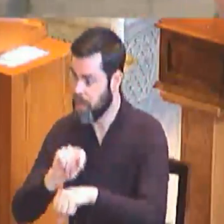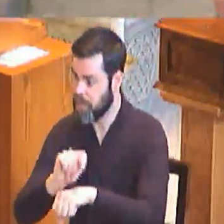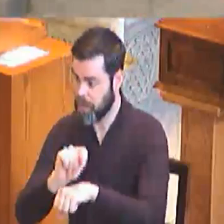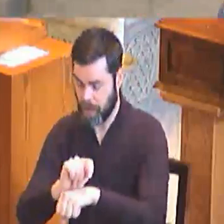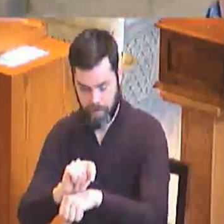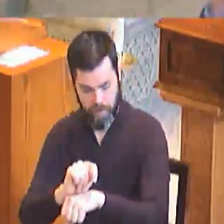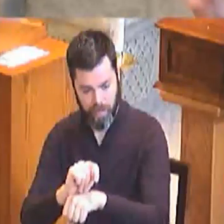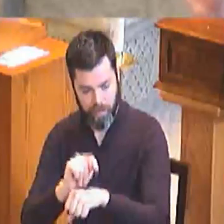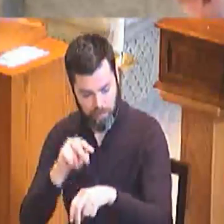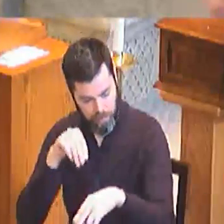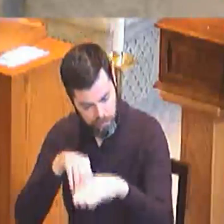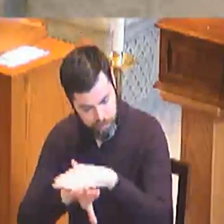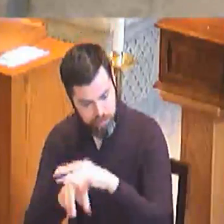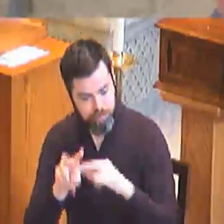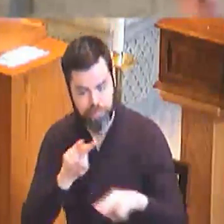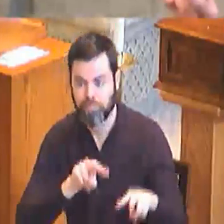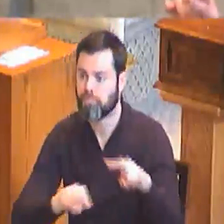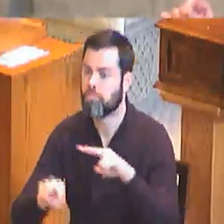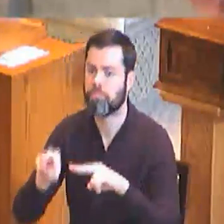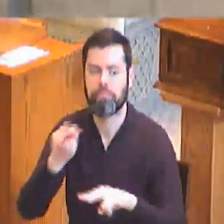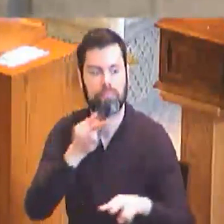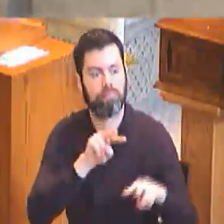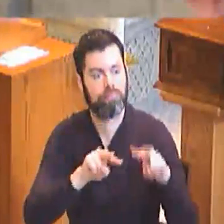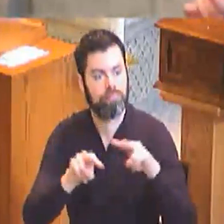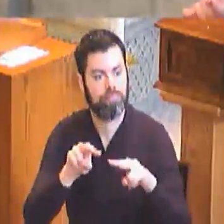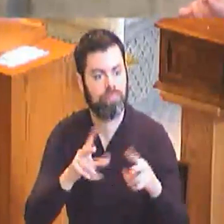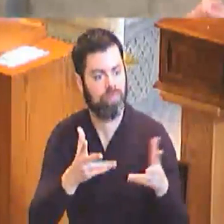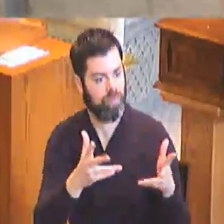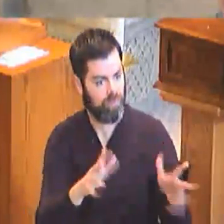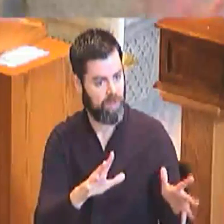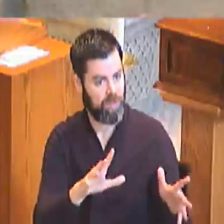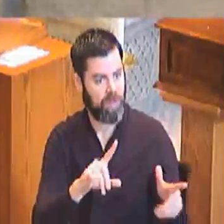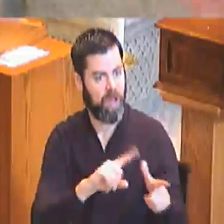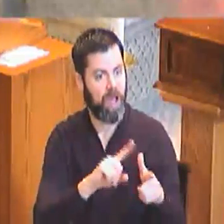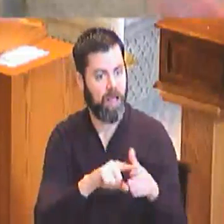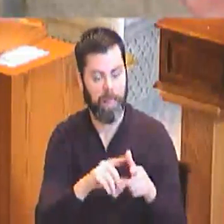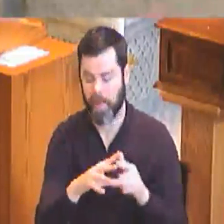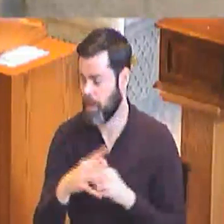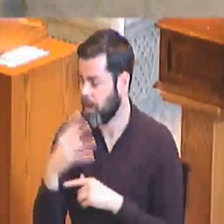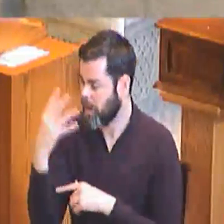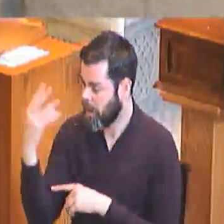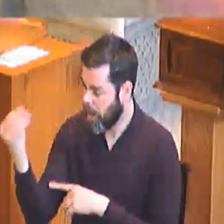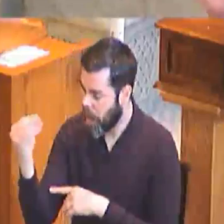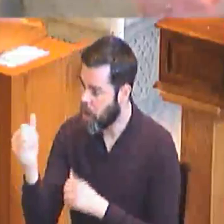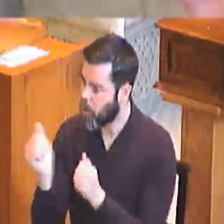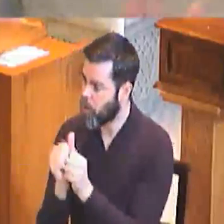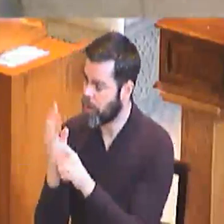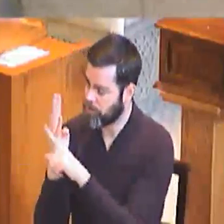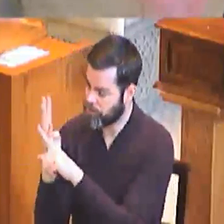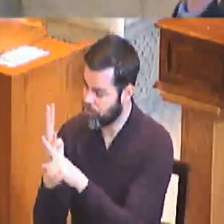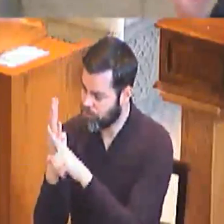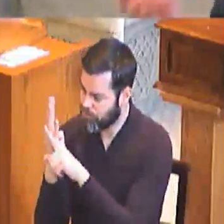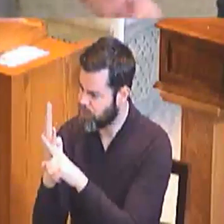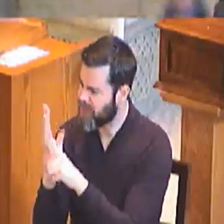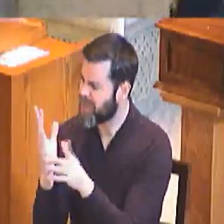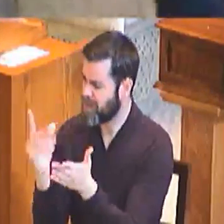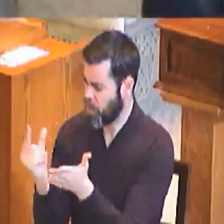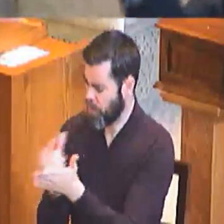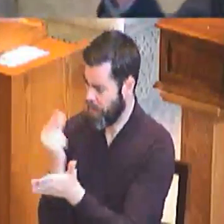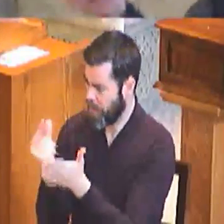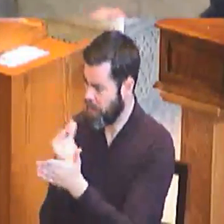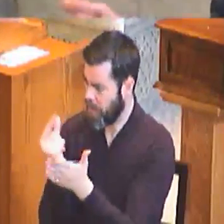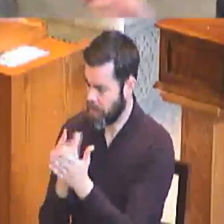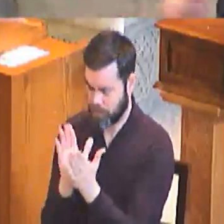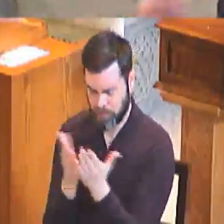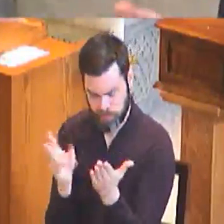everything as it was already late, he went out to Bethany with the 12. It's recorded in all the Gospels. So if you read all the Gospels, you will fill in